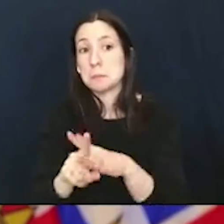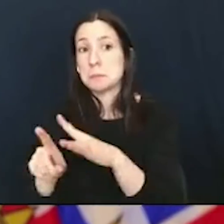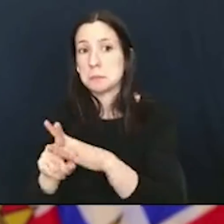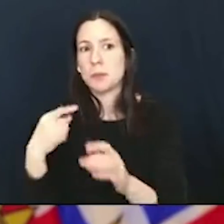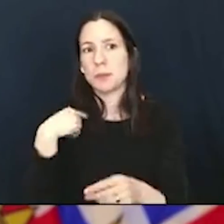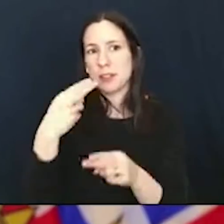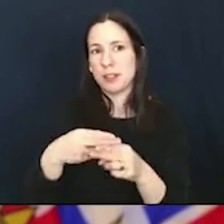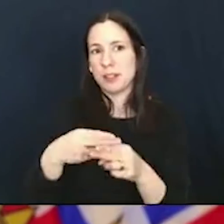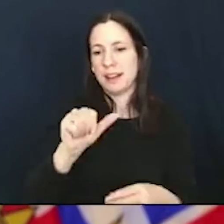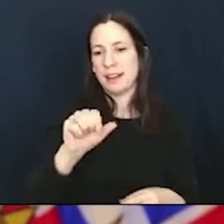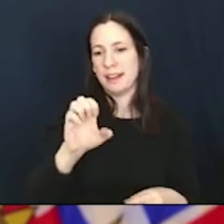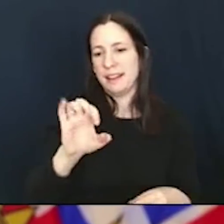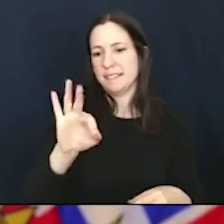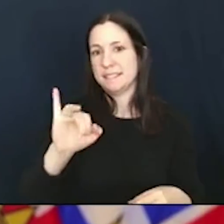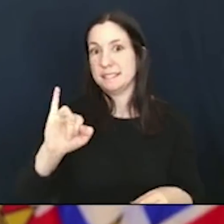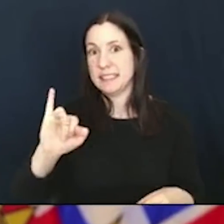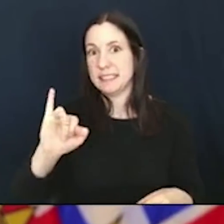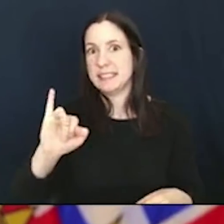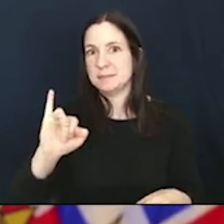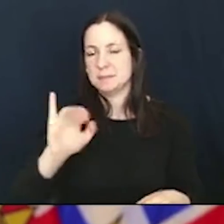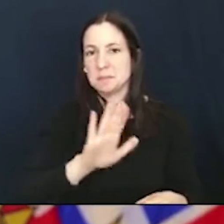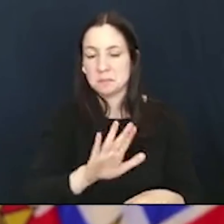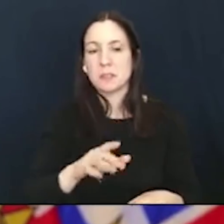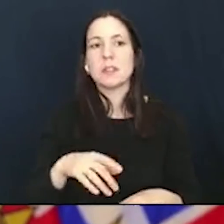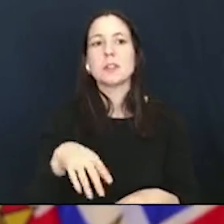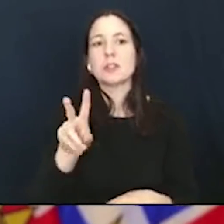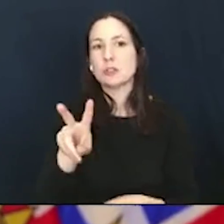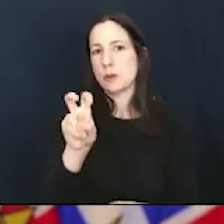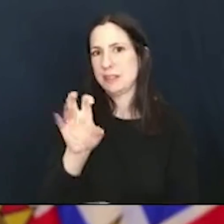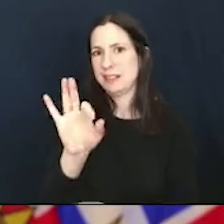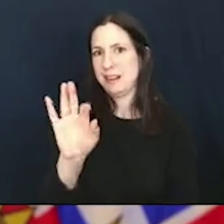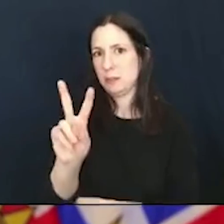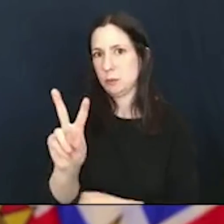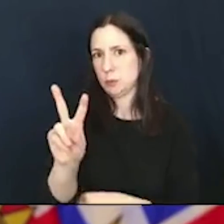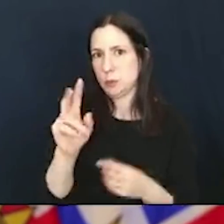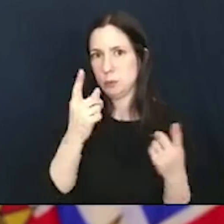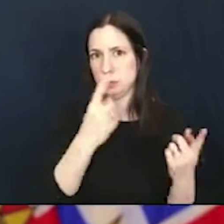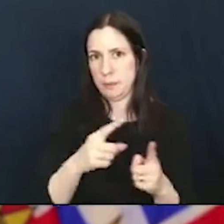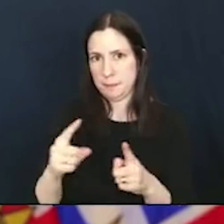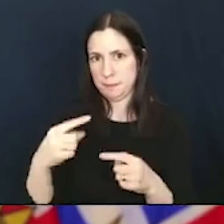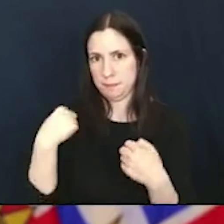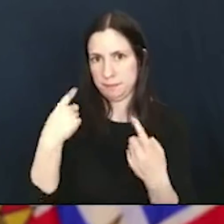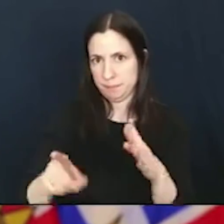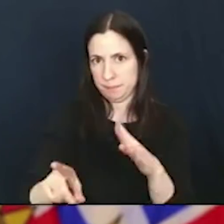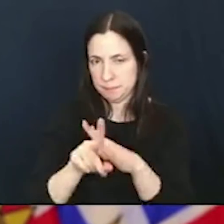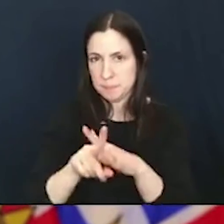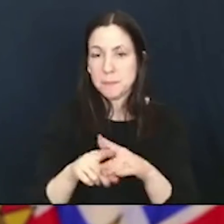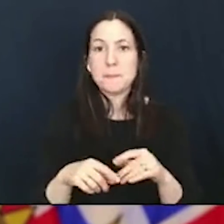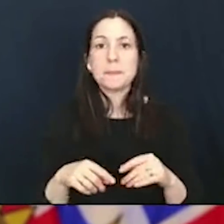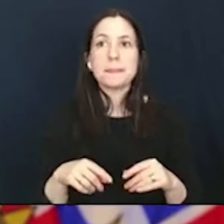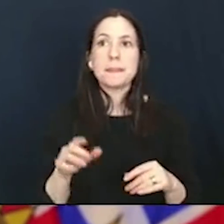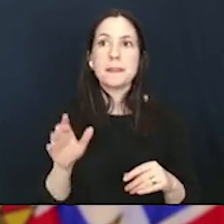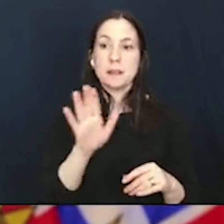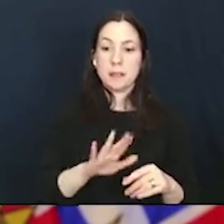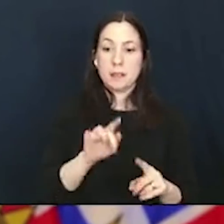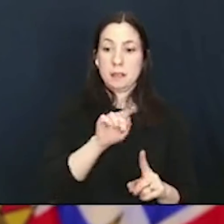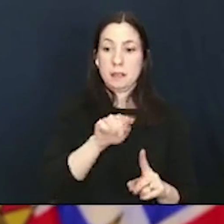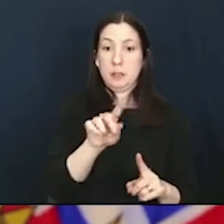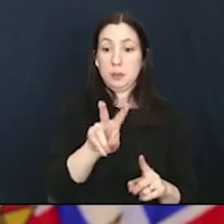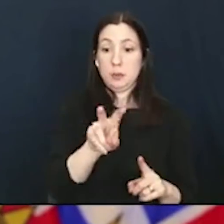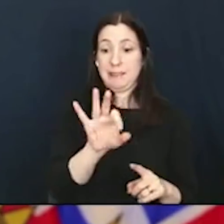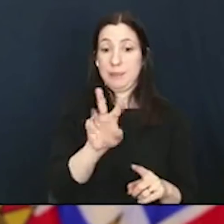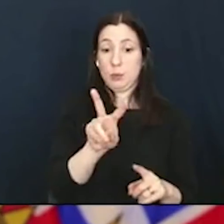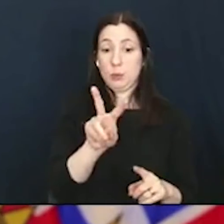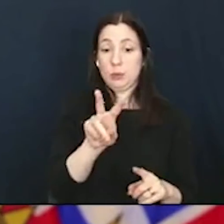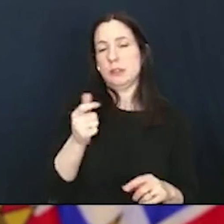as we call them, reported related to COVID-19 vaccines. Which equals, and about 19